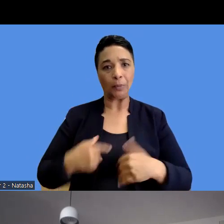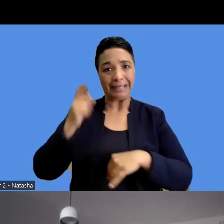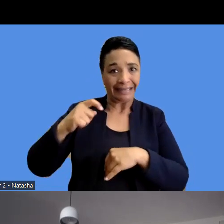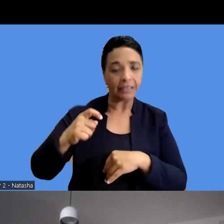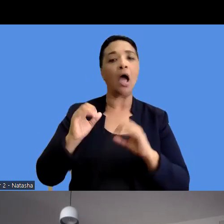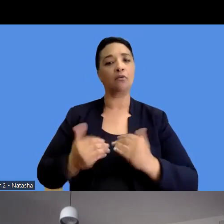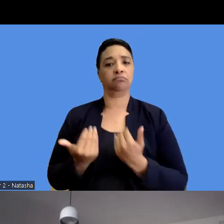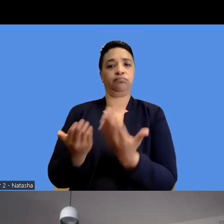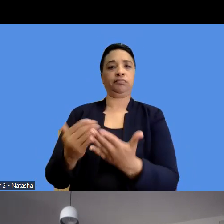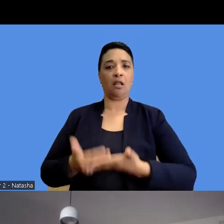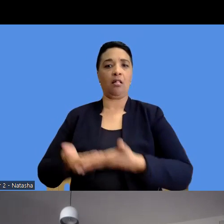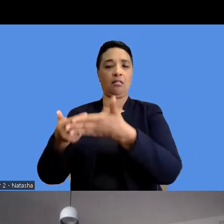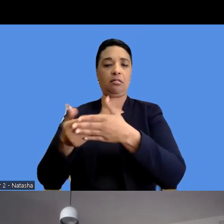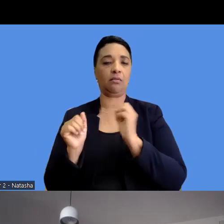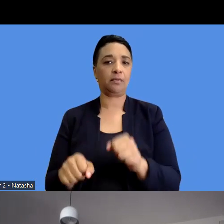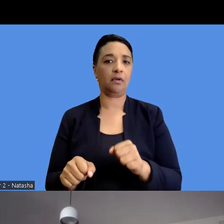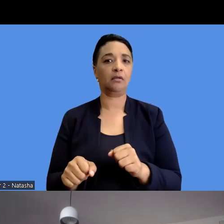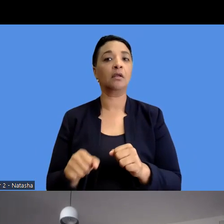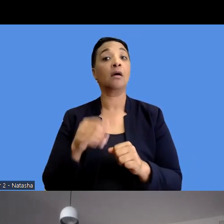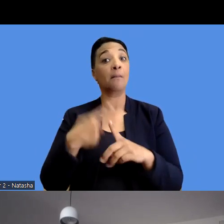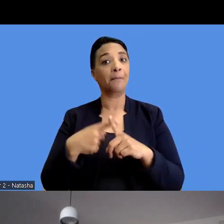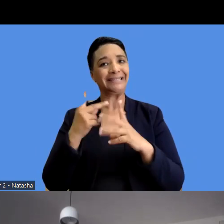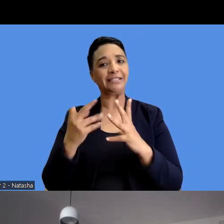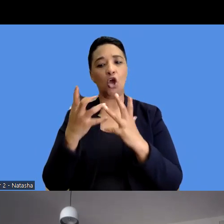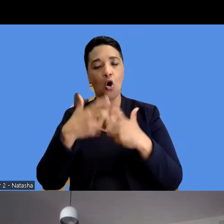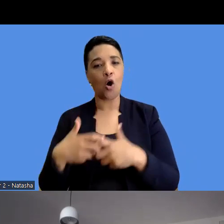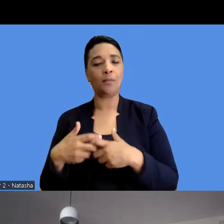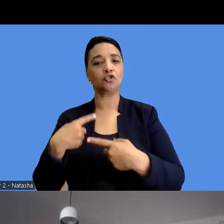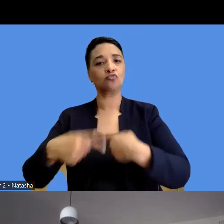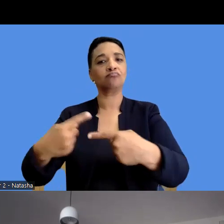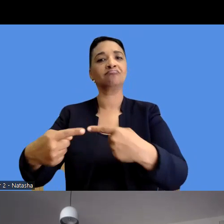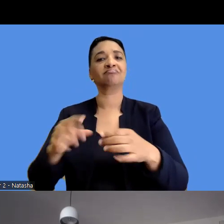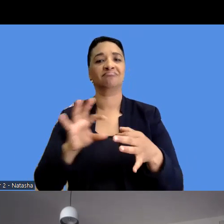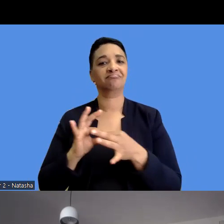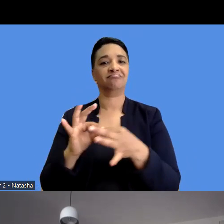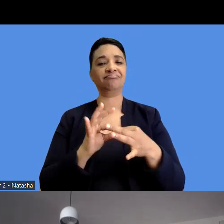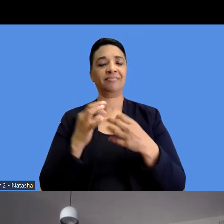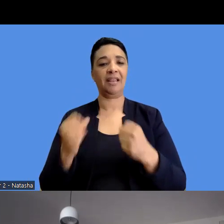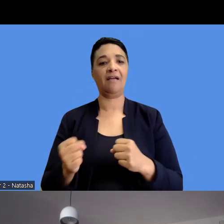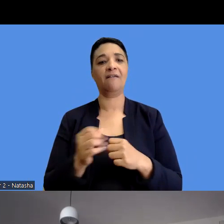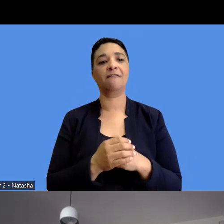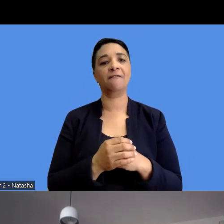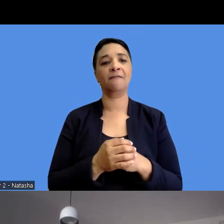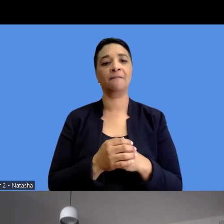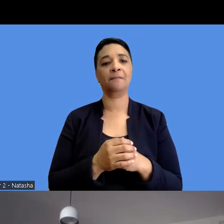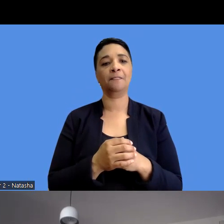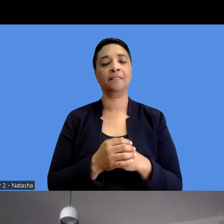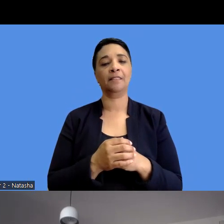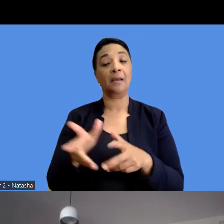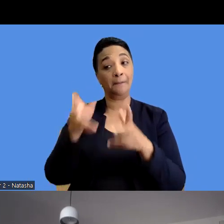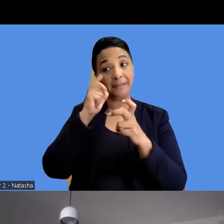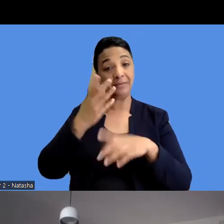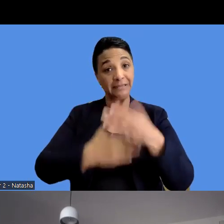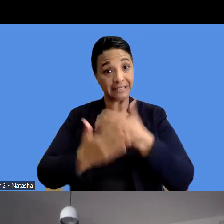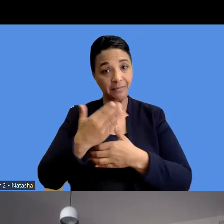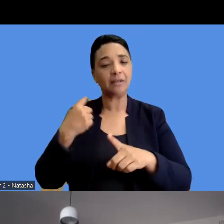here the harmonized approach between the humanitarian program cycle, perception of disability, the data collection, and the response